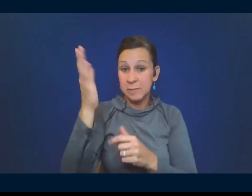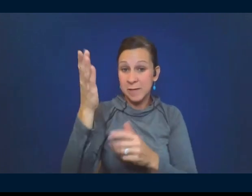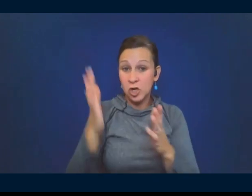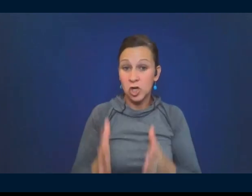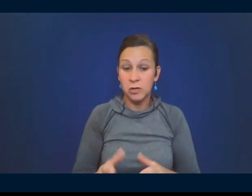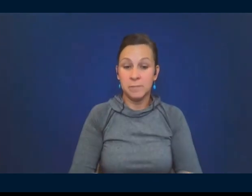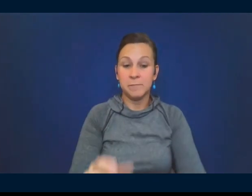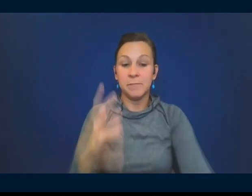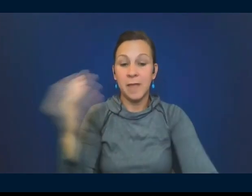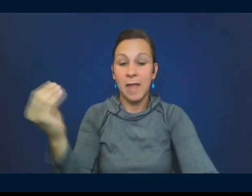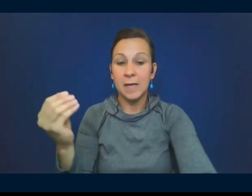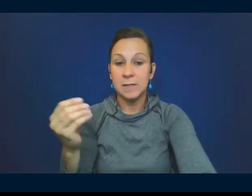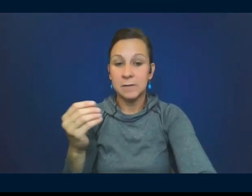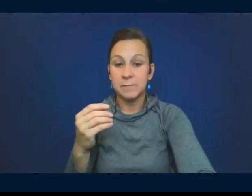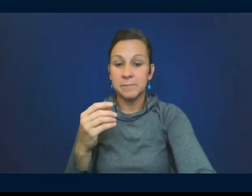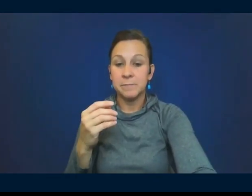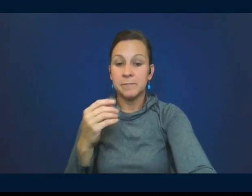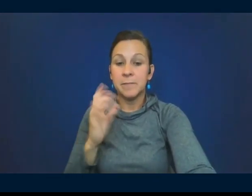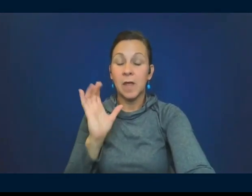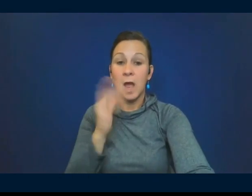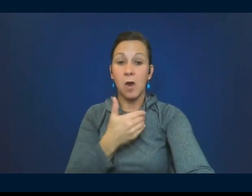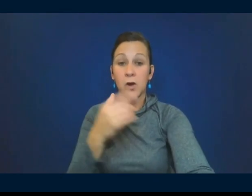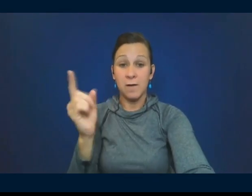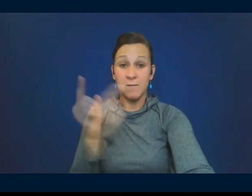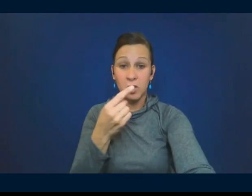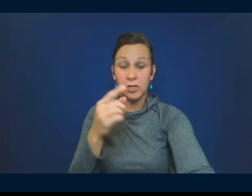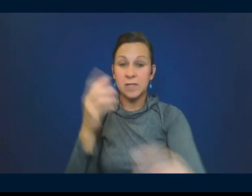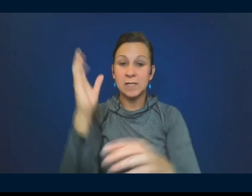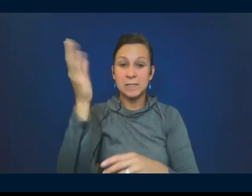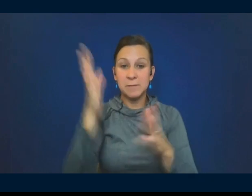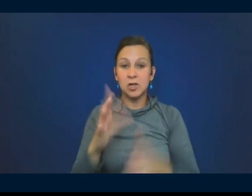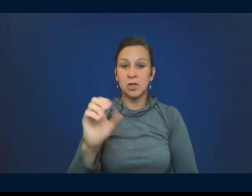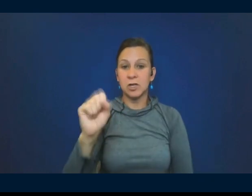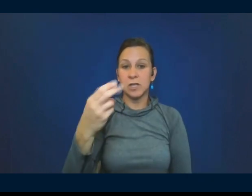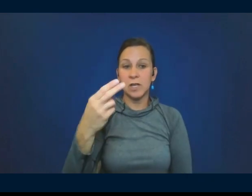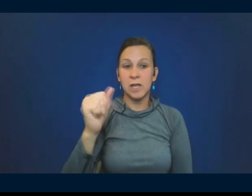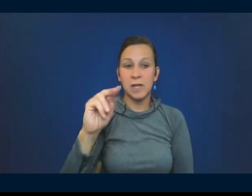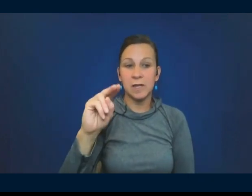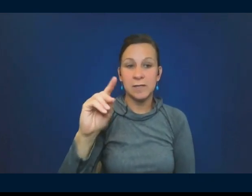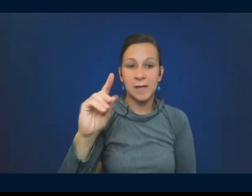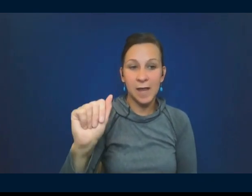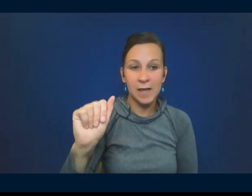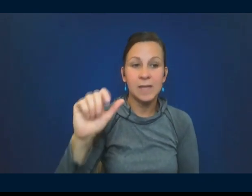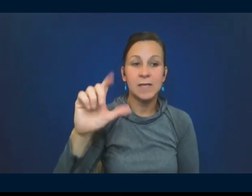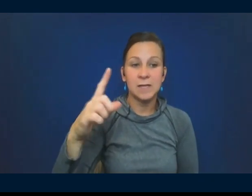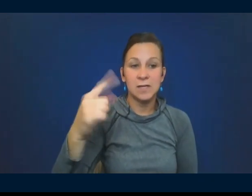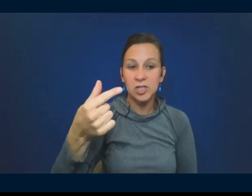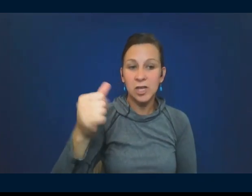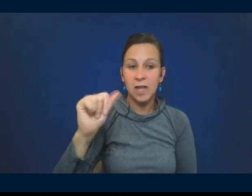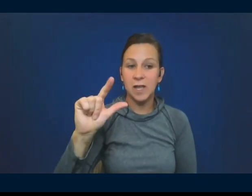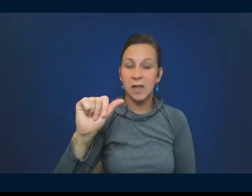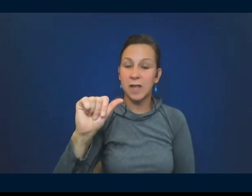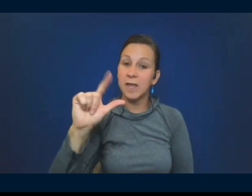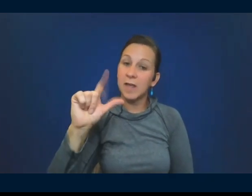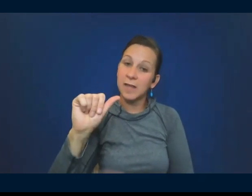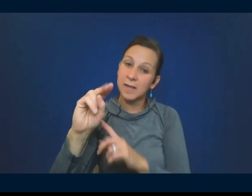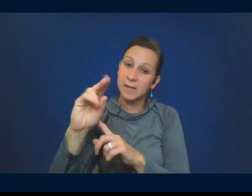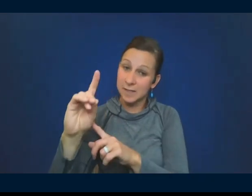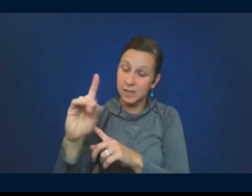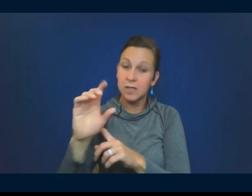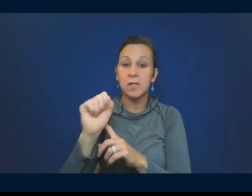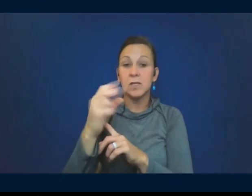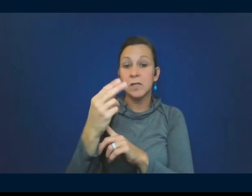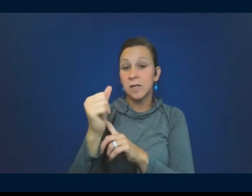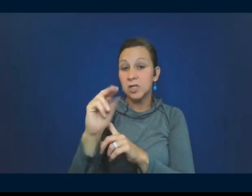And our first speaker is Shonda Gilliland, the Director of Operations and Coordination. Shonda is a member of the